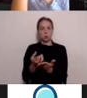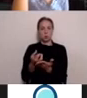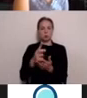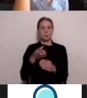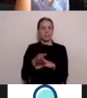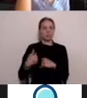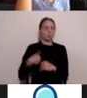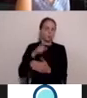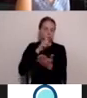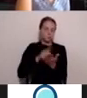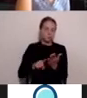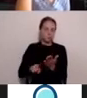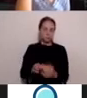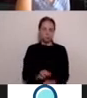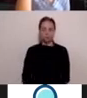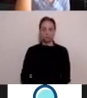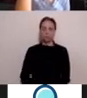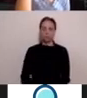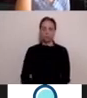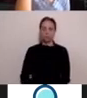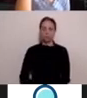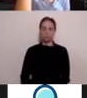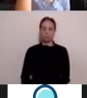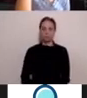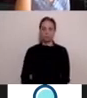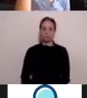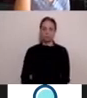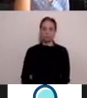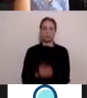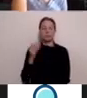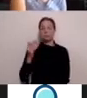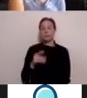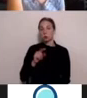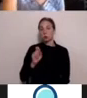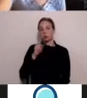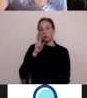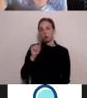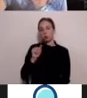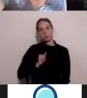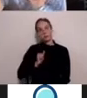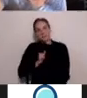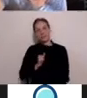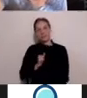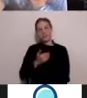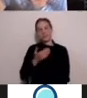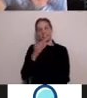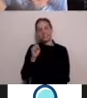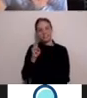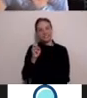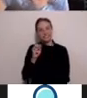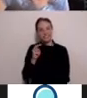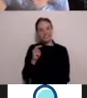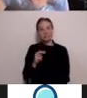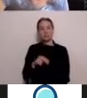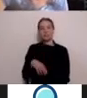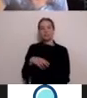research. Okay, so the next question is actually for me. So thanks, Susan, for getting in touch. When it's time for,